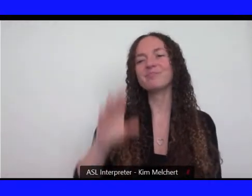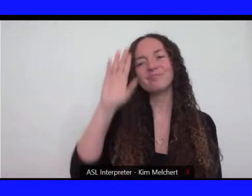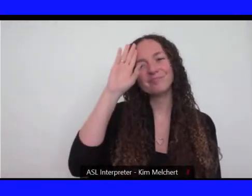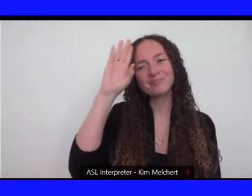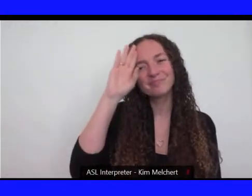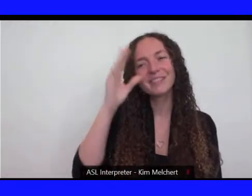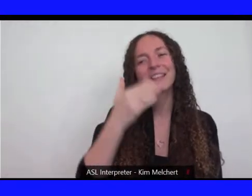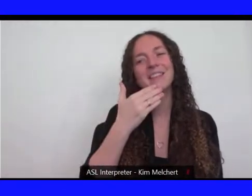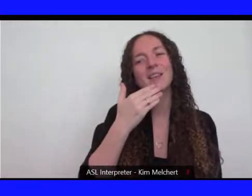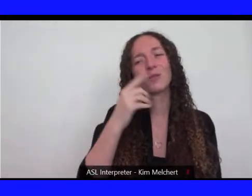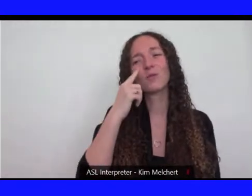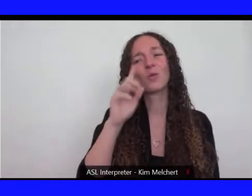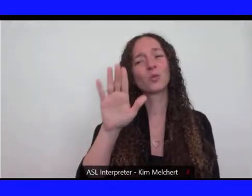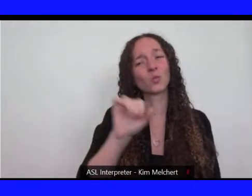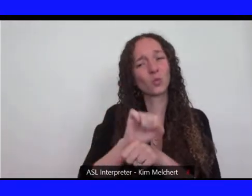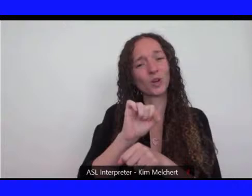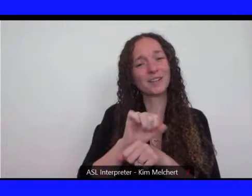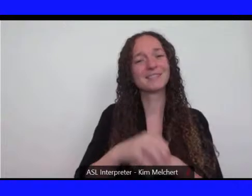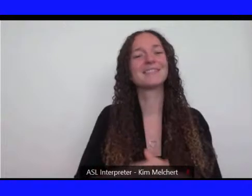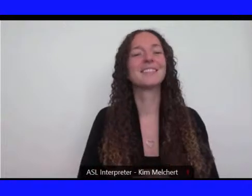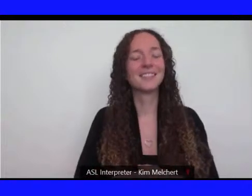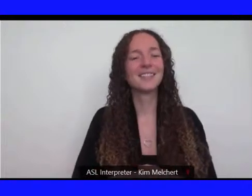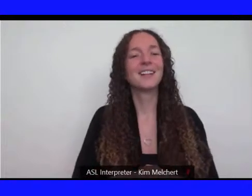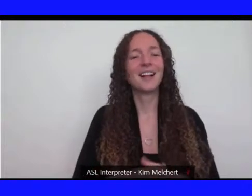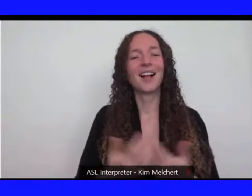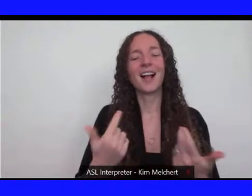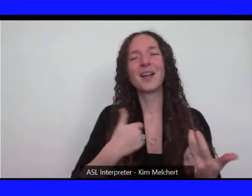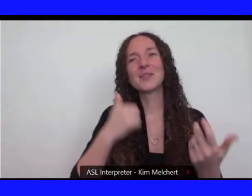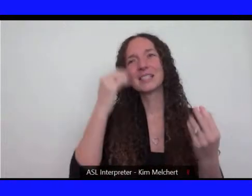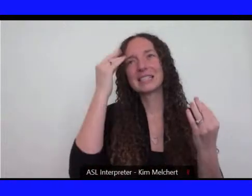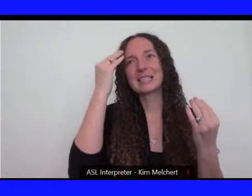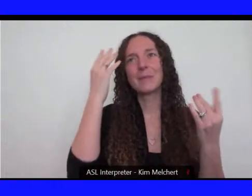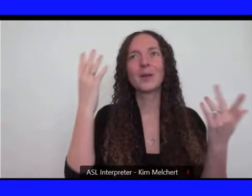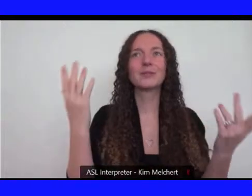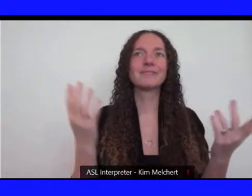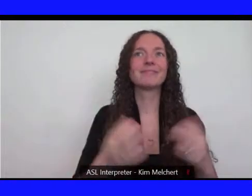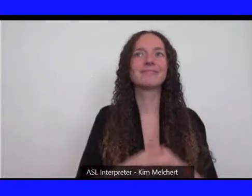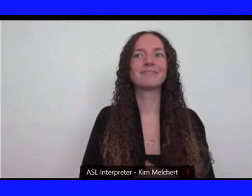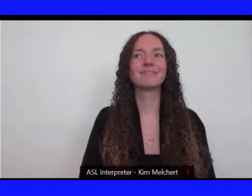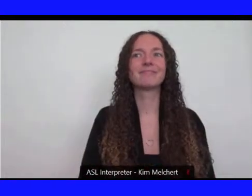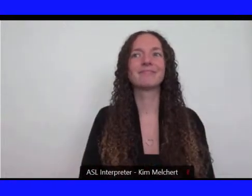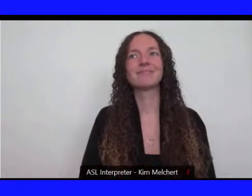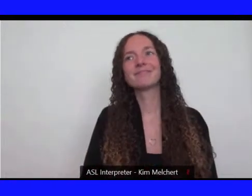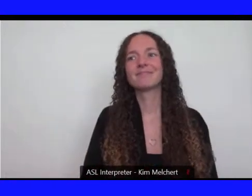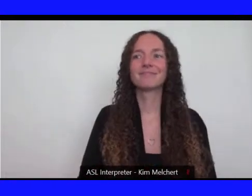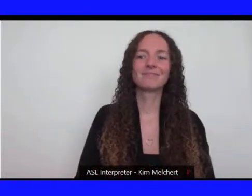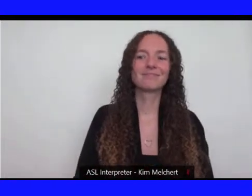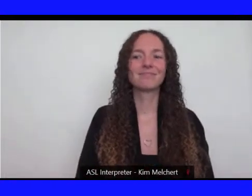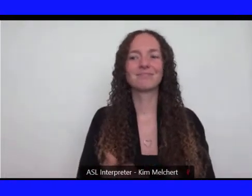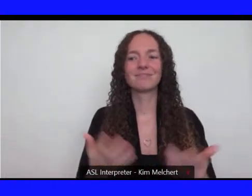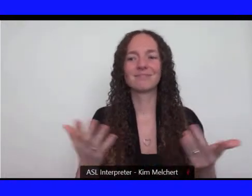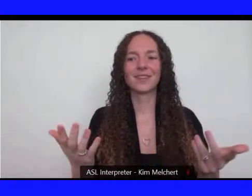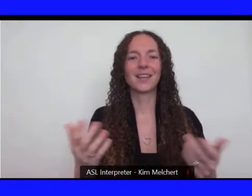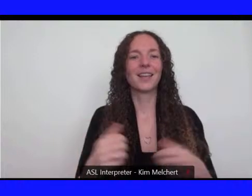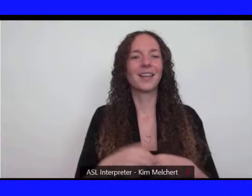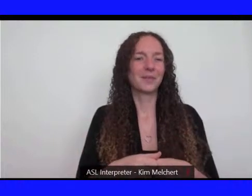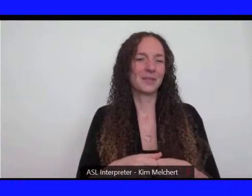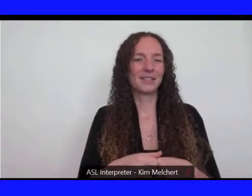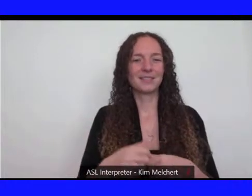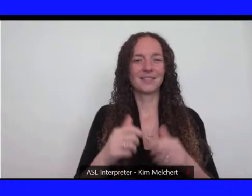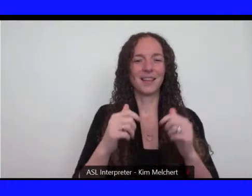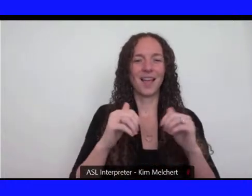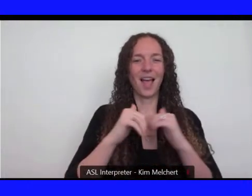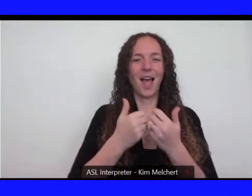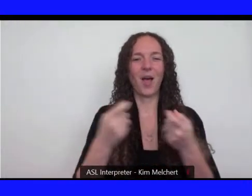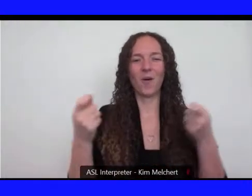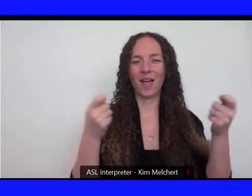adapting to that situation. And kudos to her. You know, she managed it this year, and obviously then, you know, John Olberg and I,